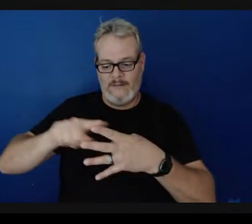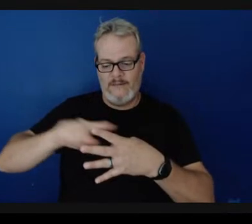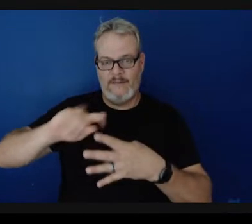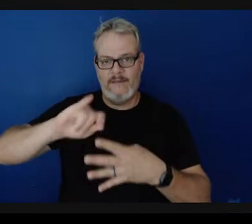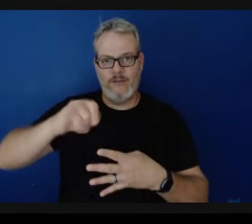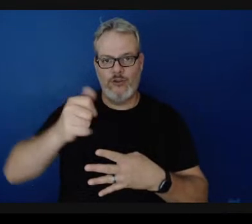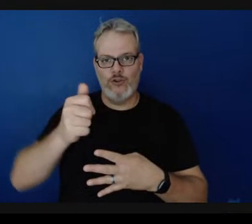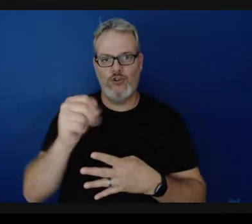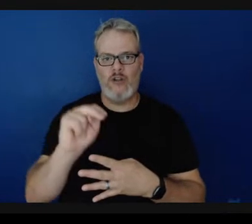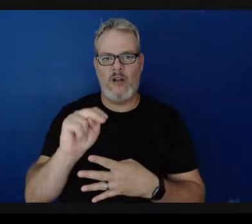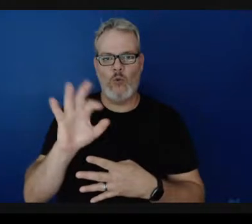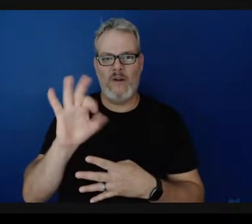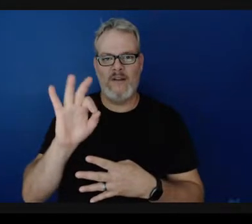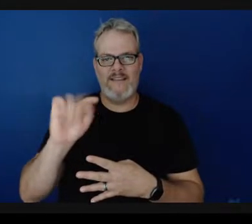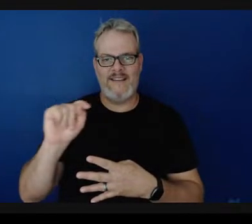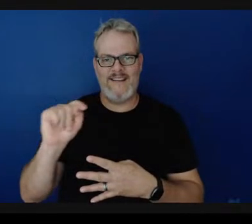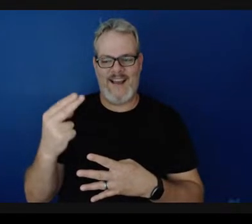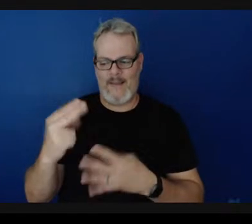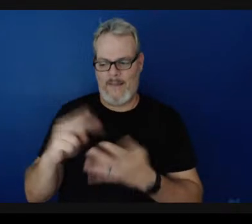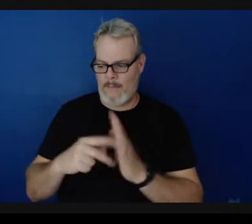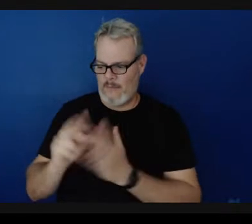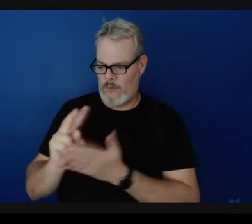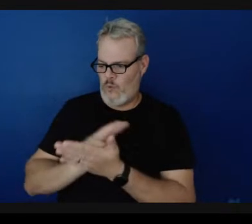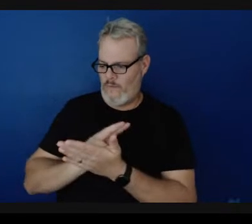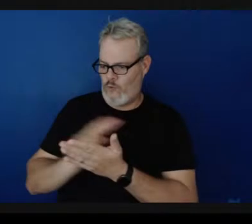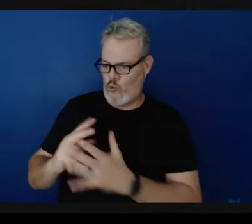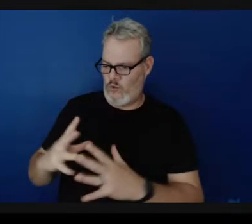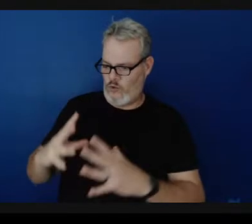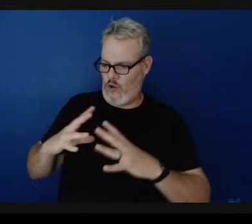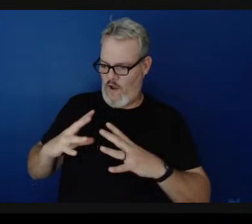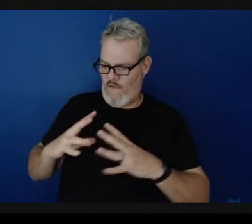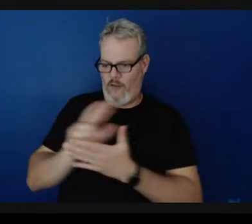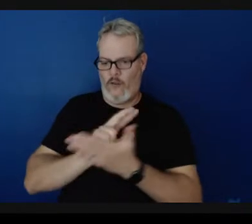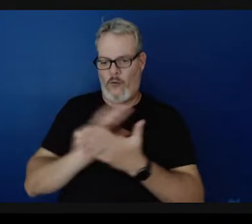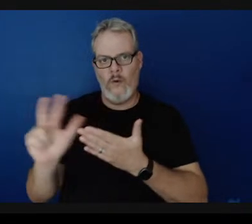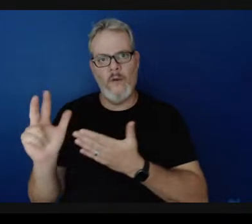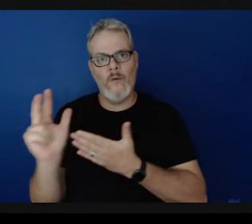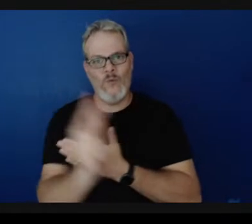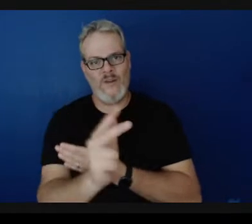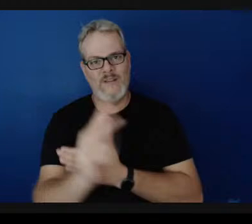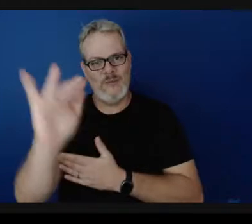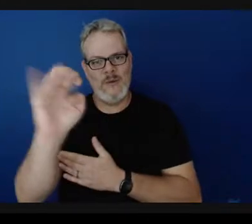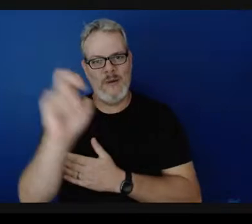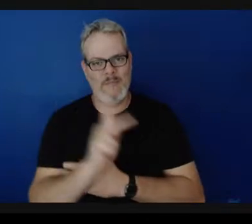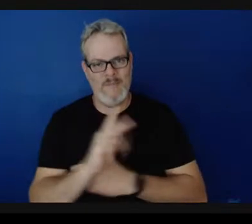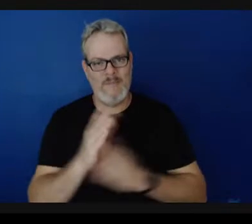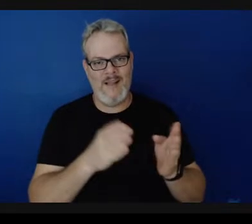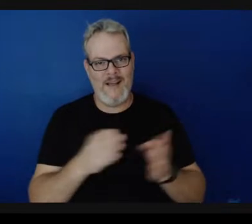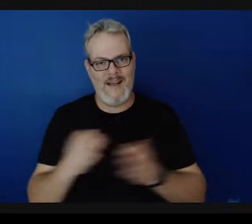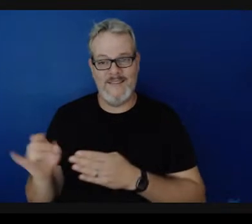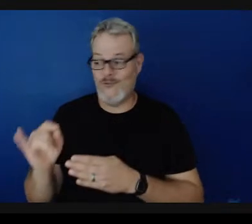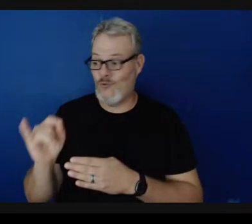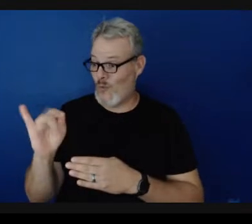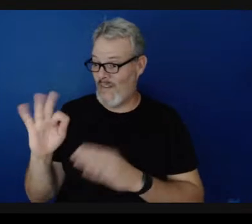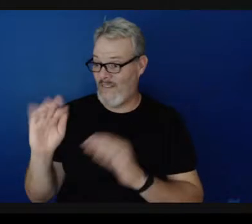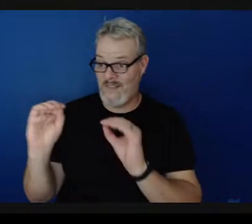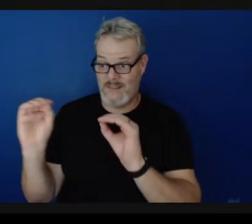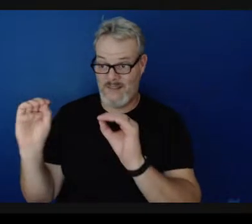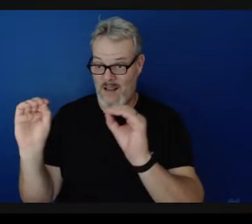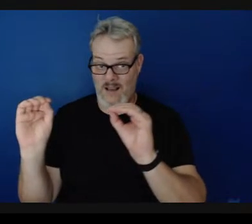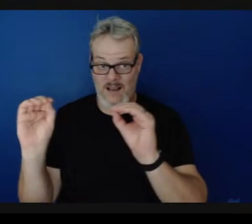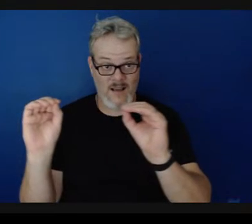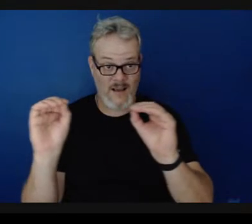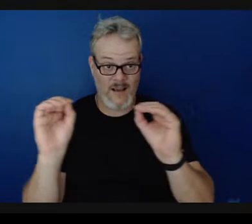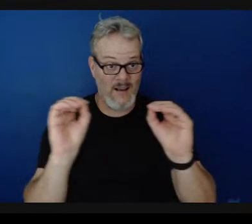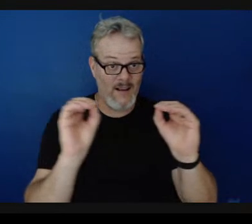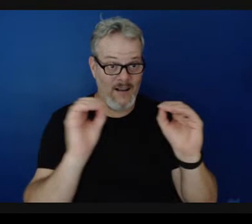Okay, that's going to be 2 weeks off, 3 weeks from today is our planned return. So unless anyone's got anything else from